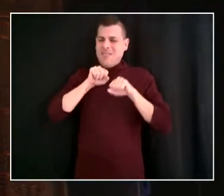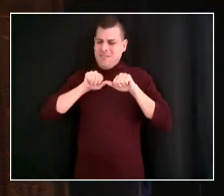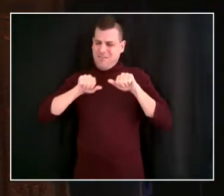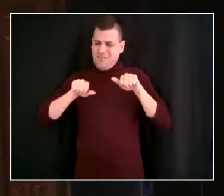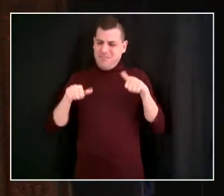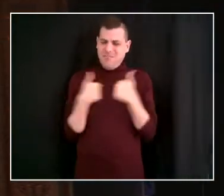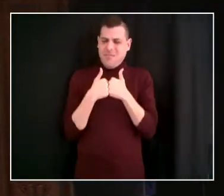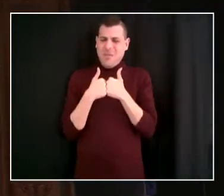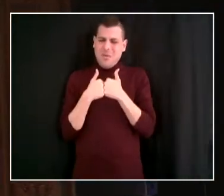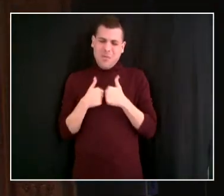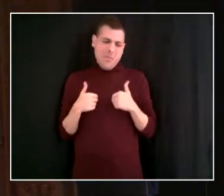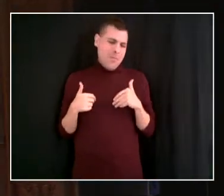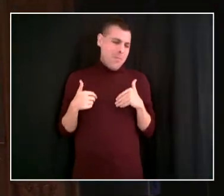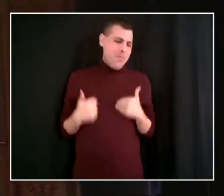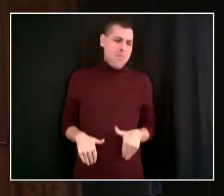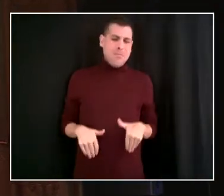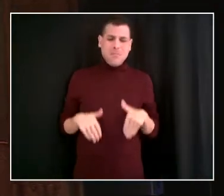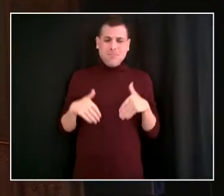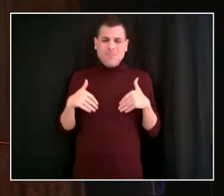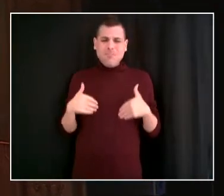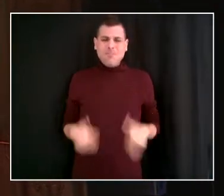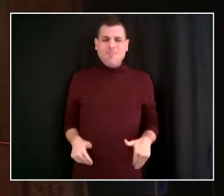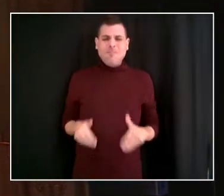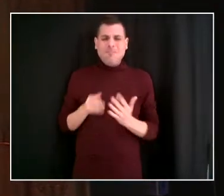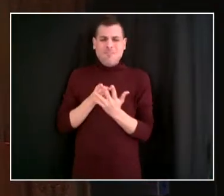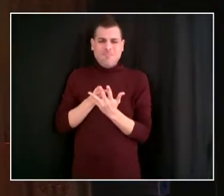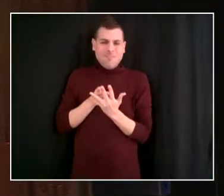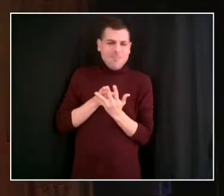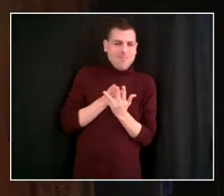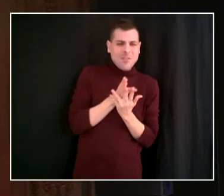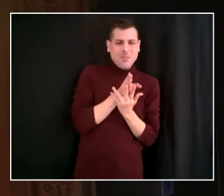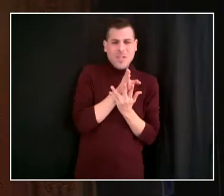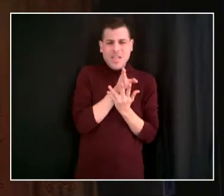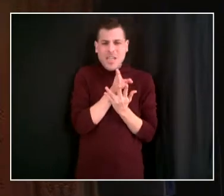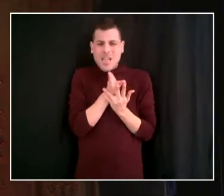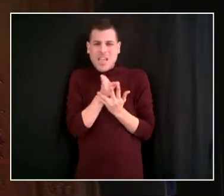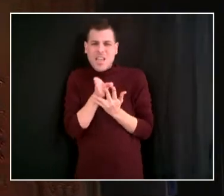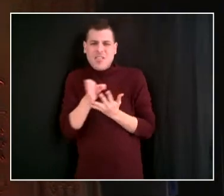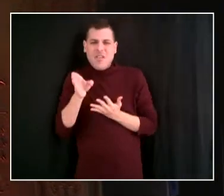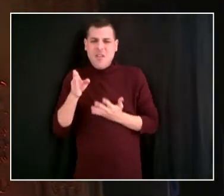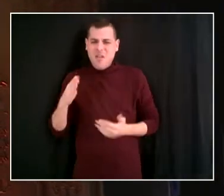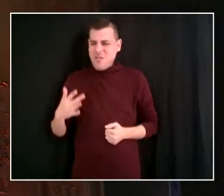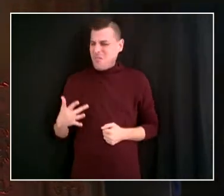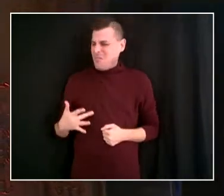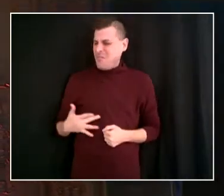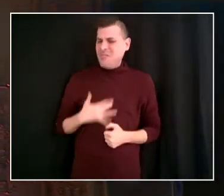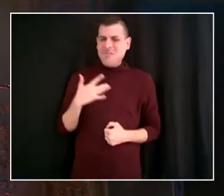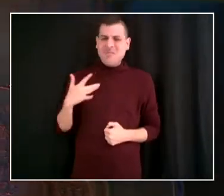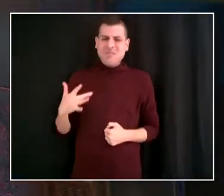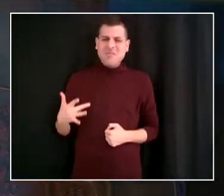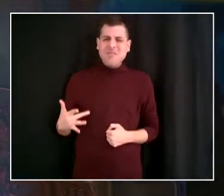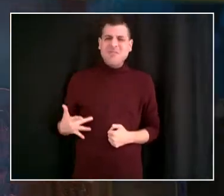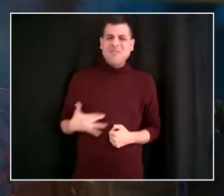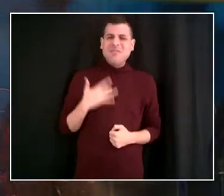chastening rod, felt in the days when hope